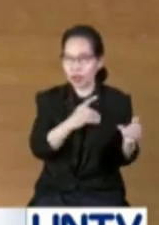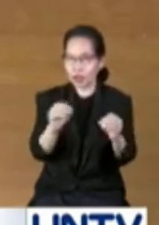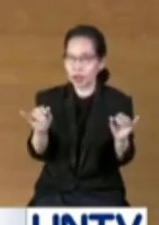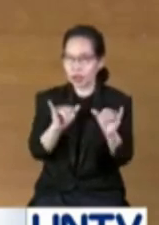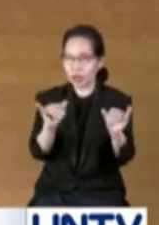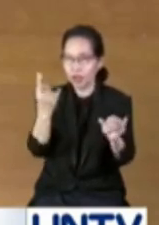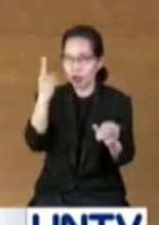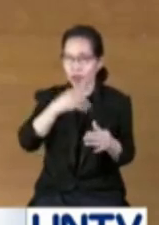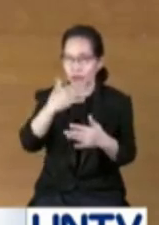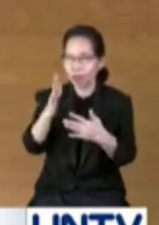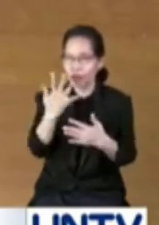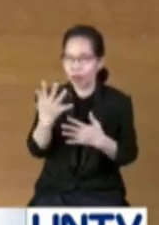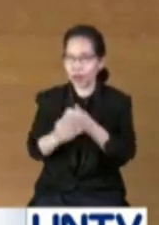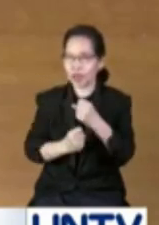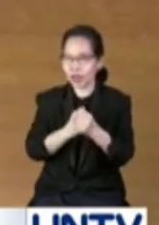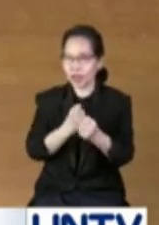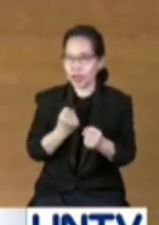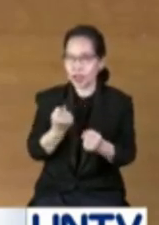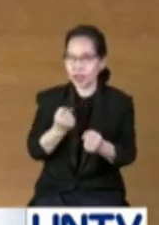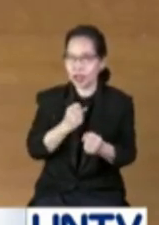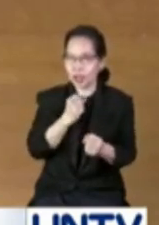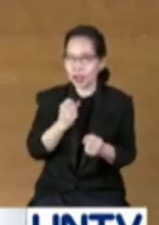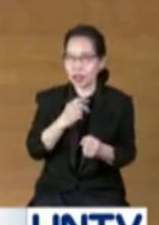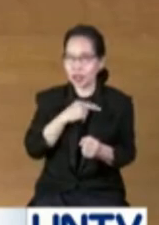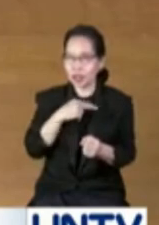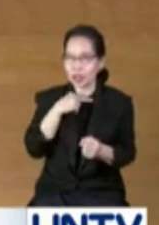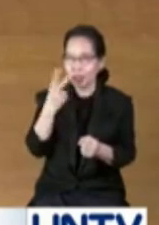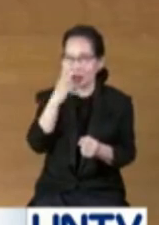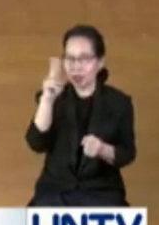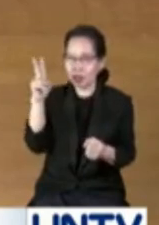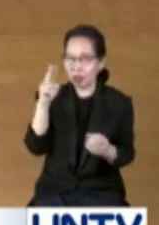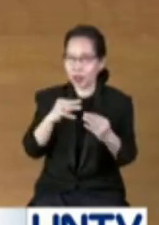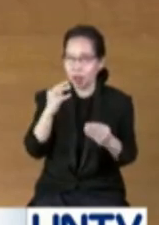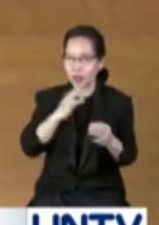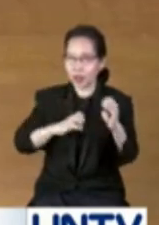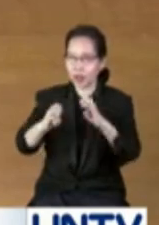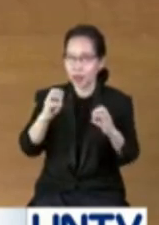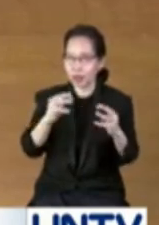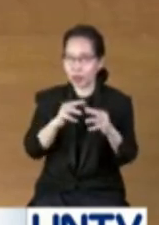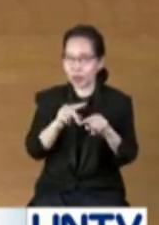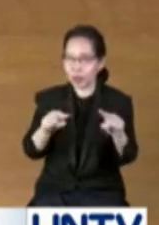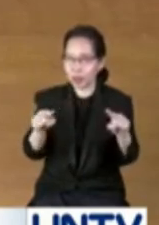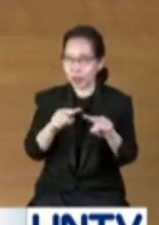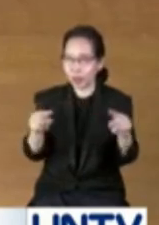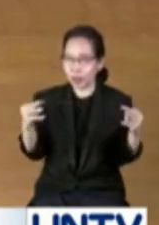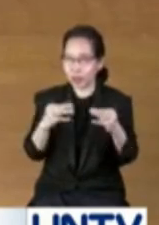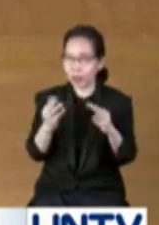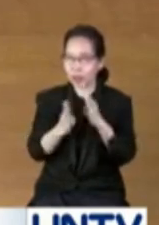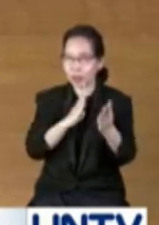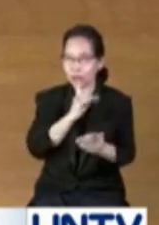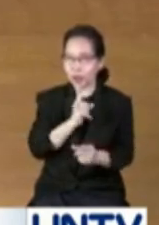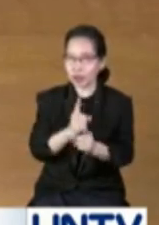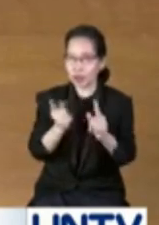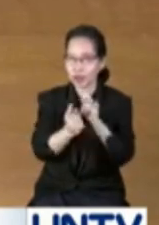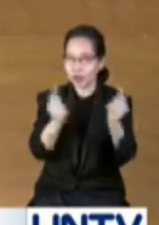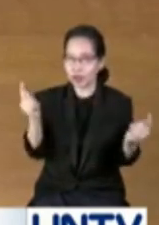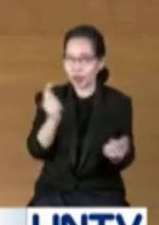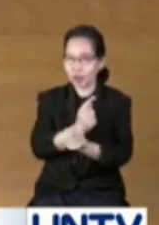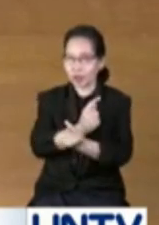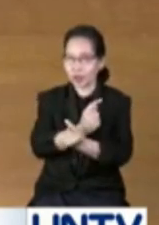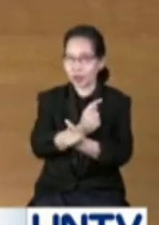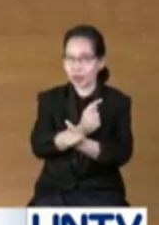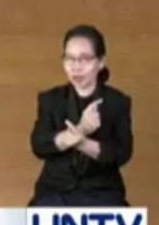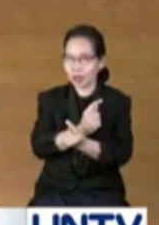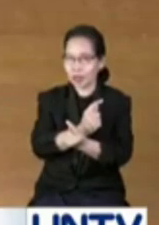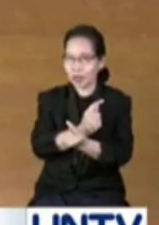5 years. We seek not only to become more effective, but more, to become truly transformative. This approach